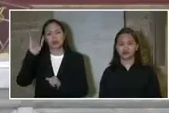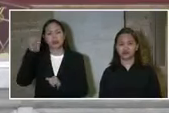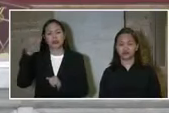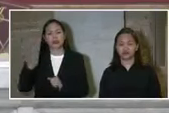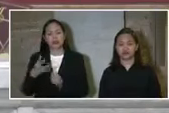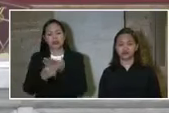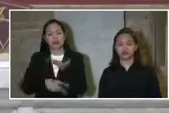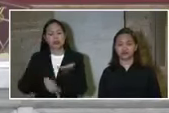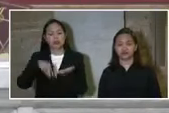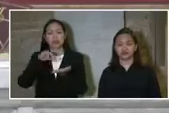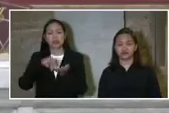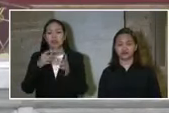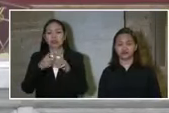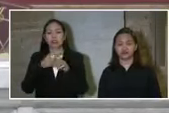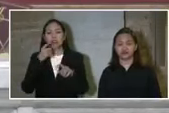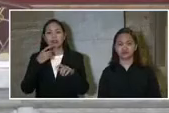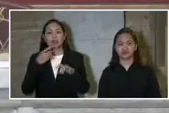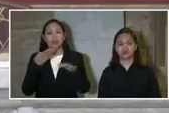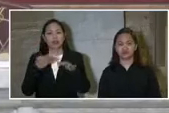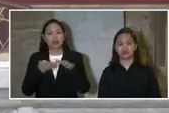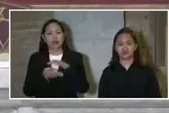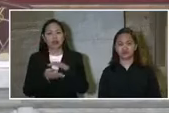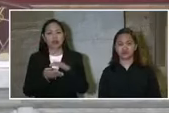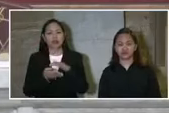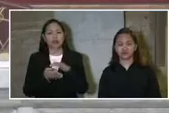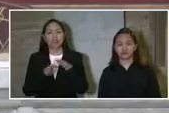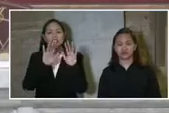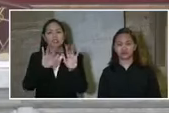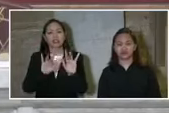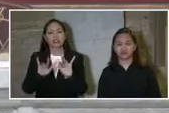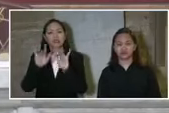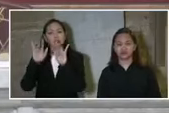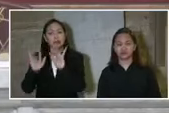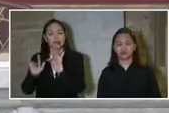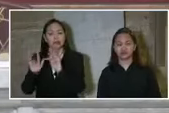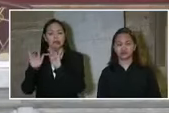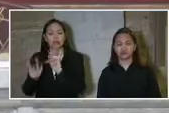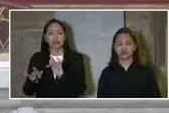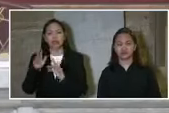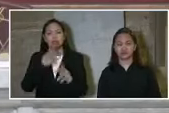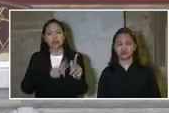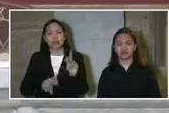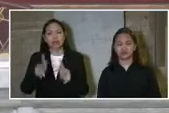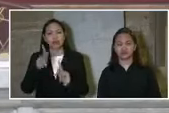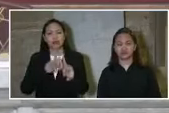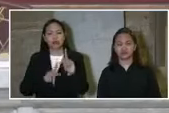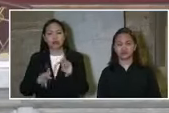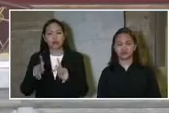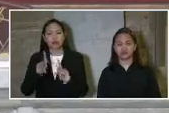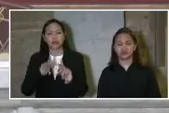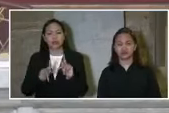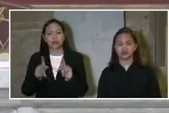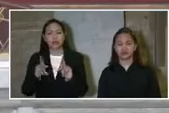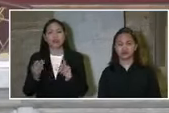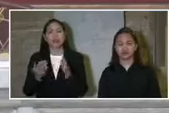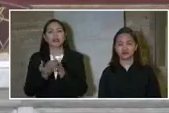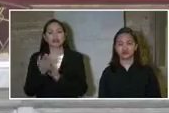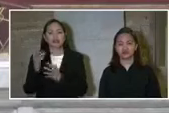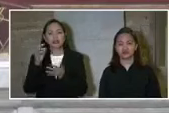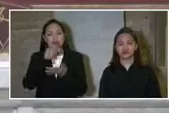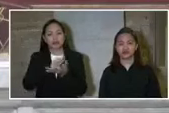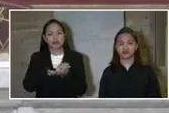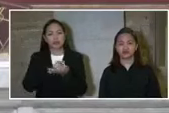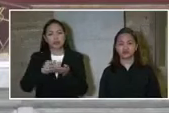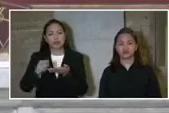tomb, just as taking pity on the human race, he leads us by sacred mysteries to